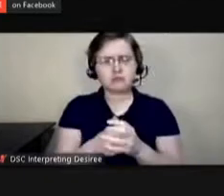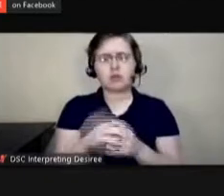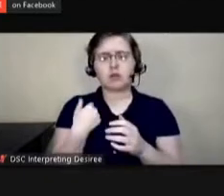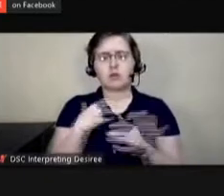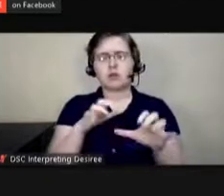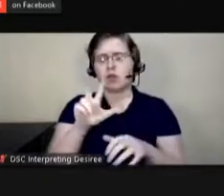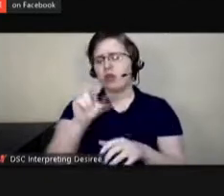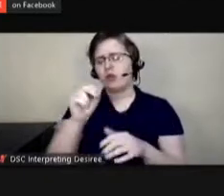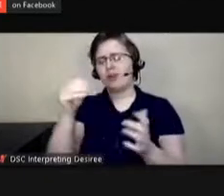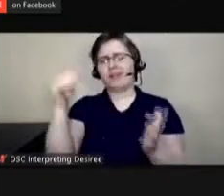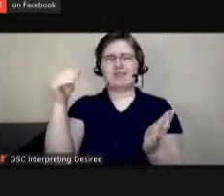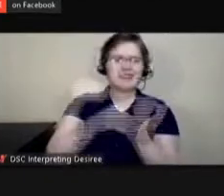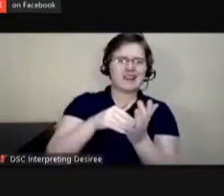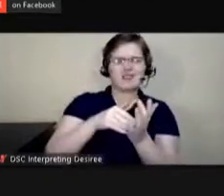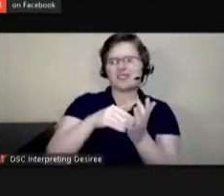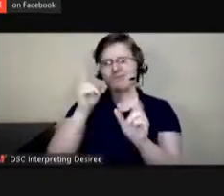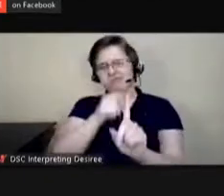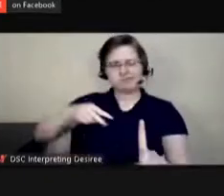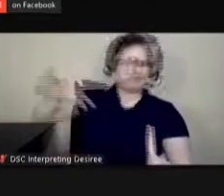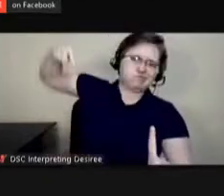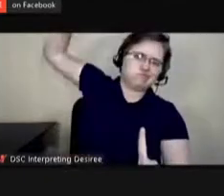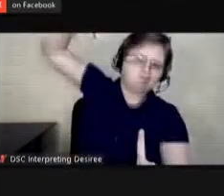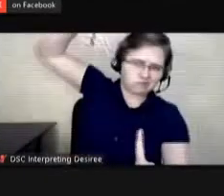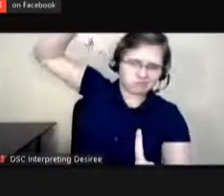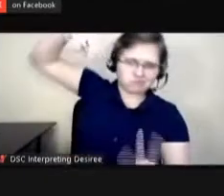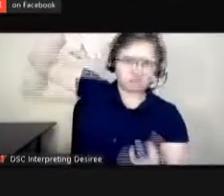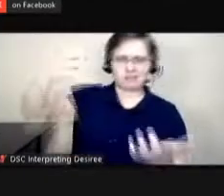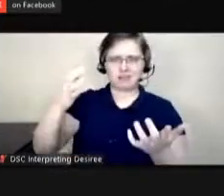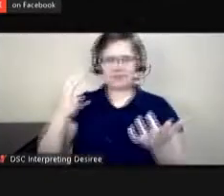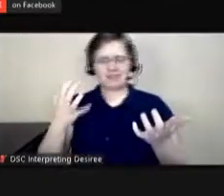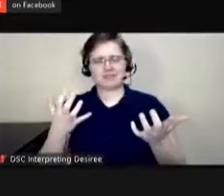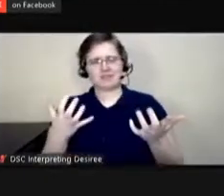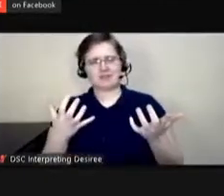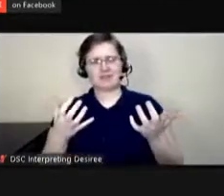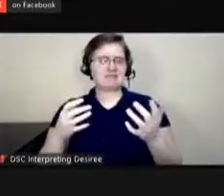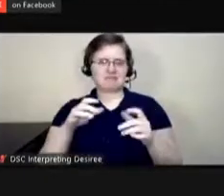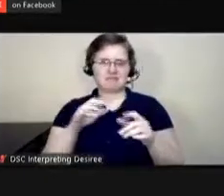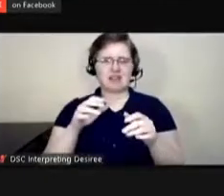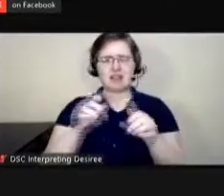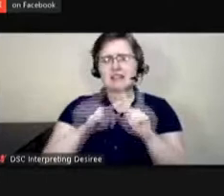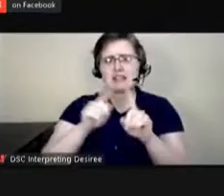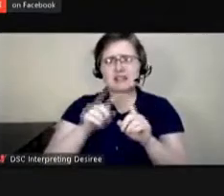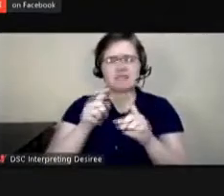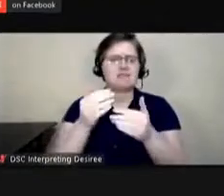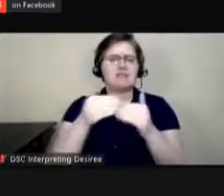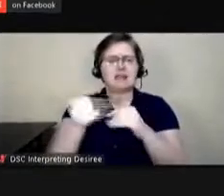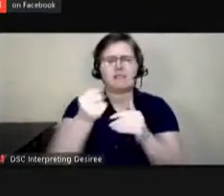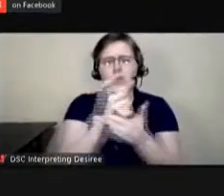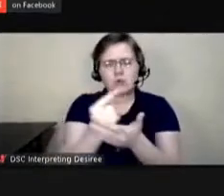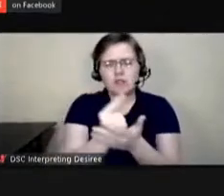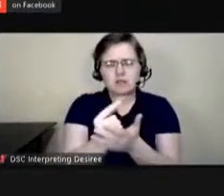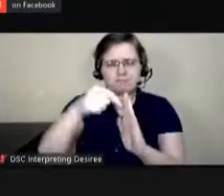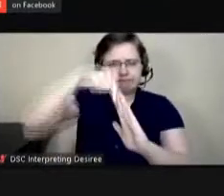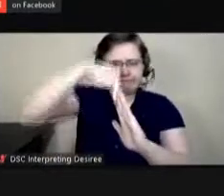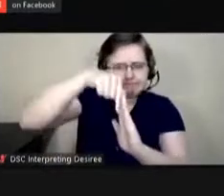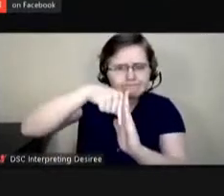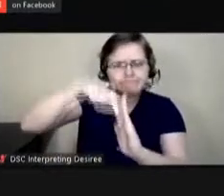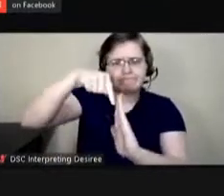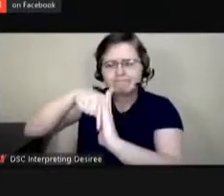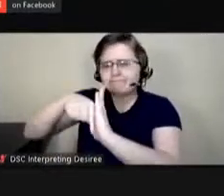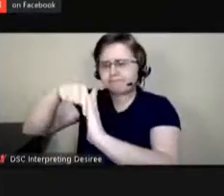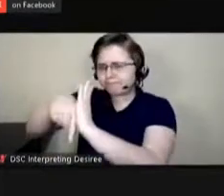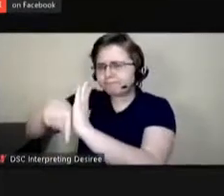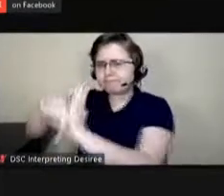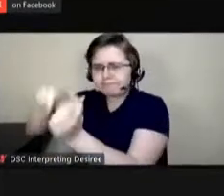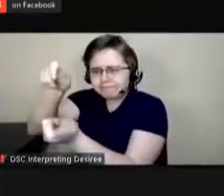30,000 foot view today and try to then in coming weeks, drill down into some details that